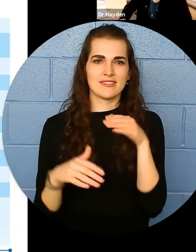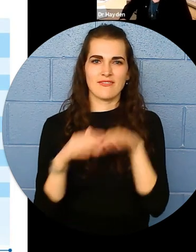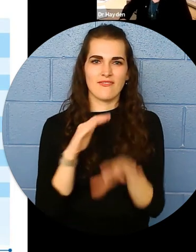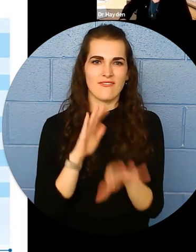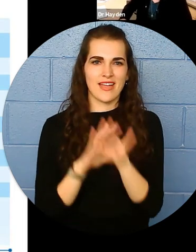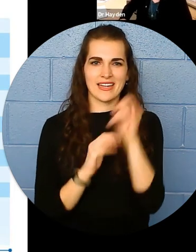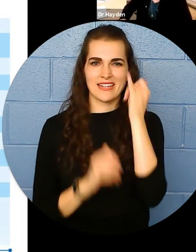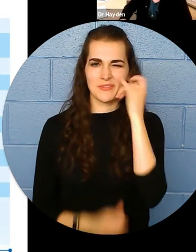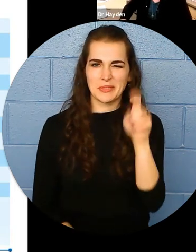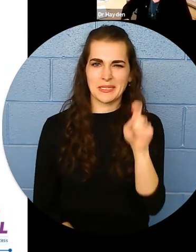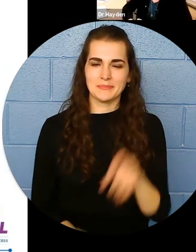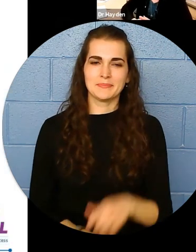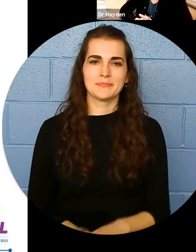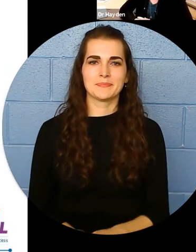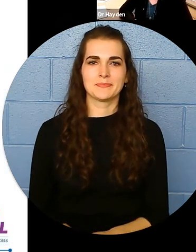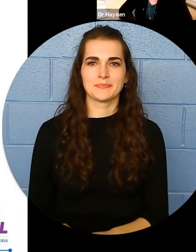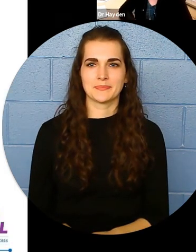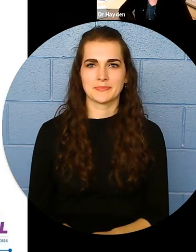it.